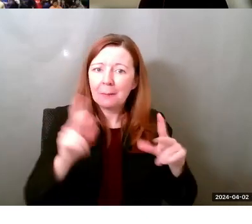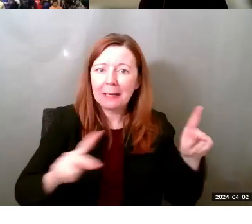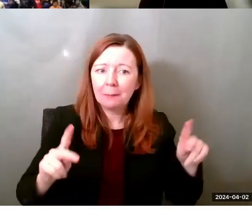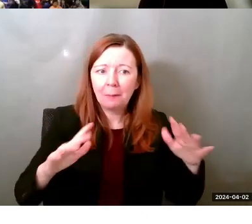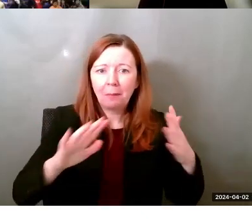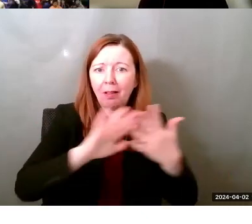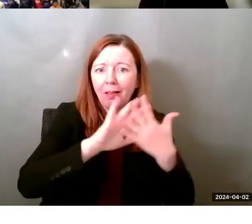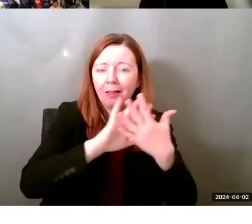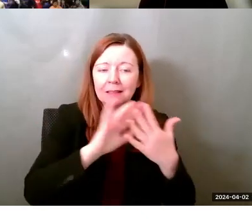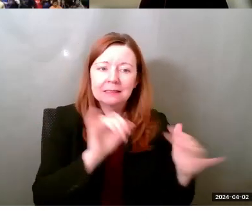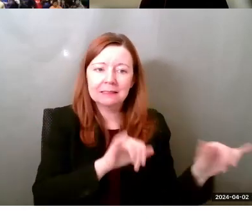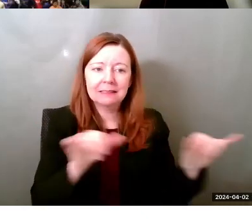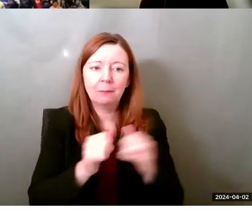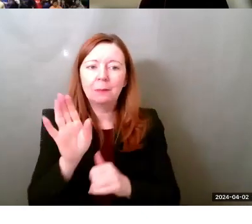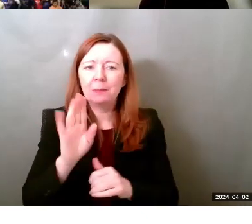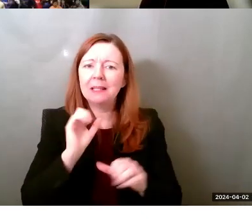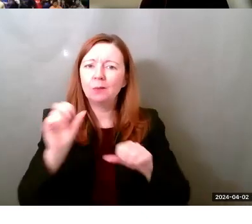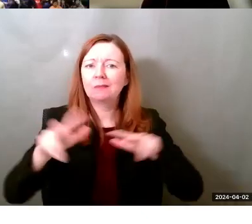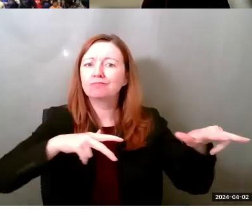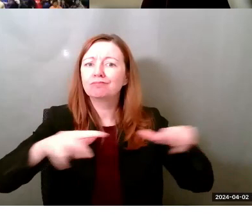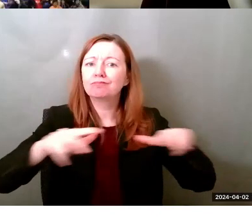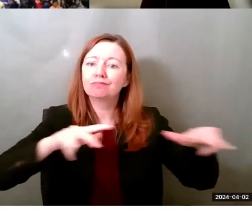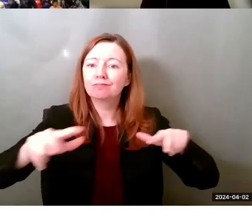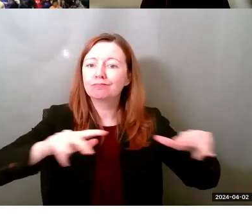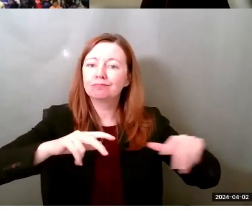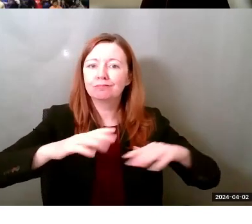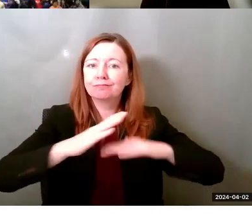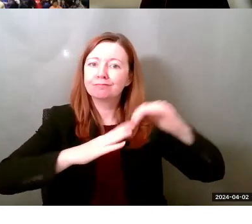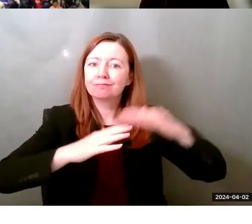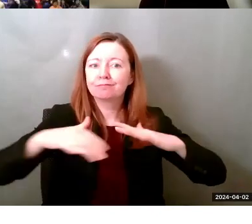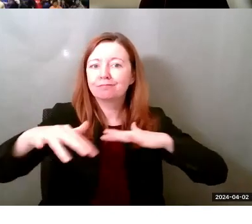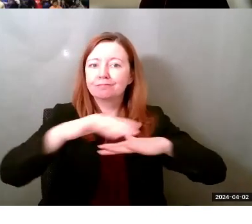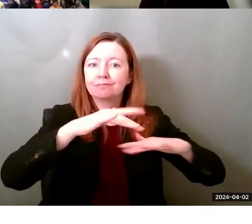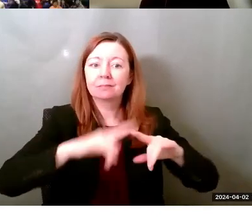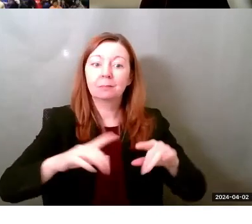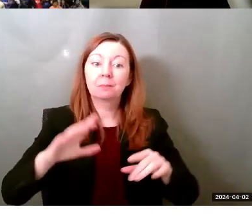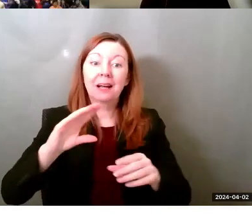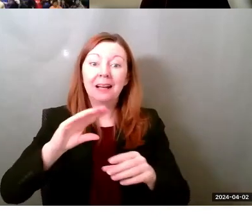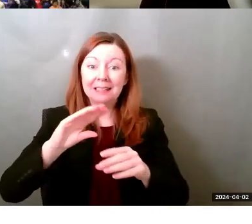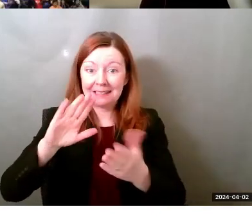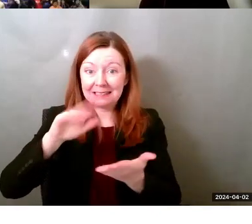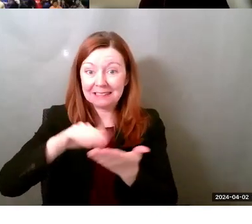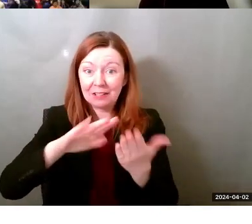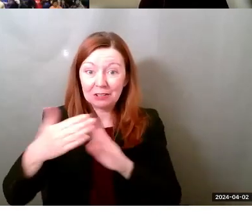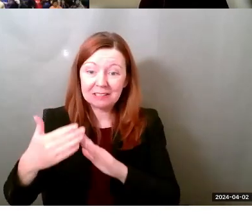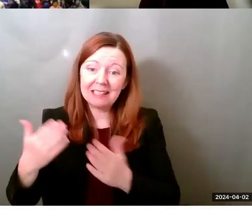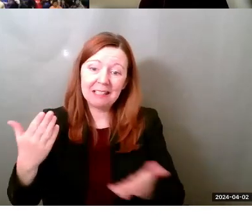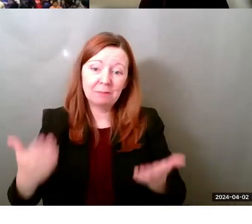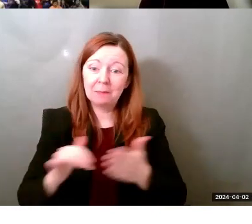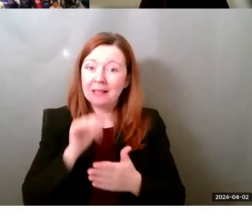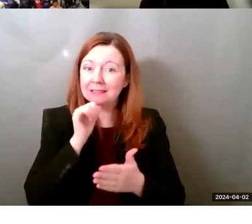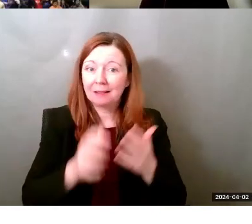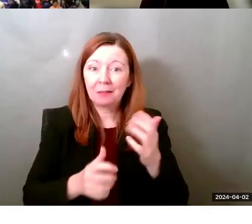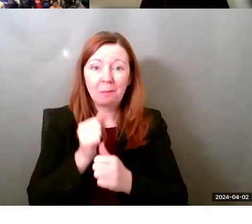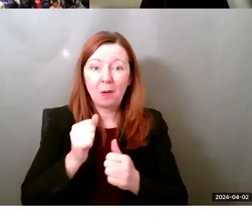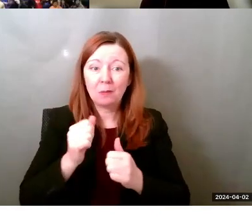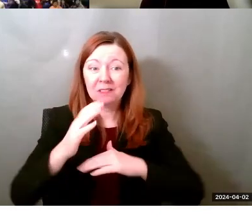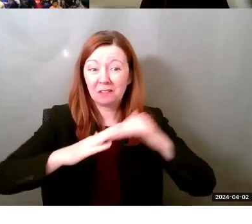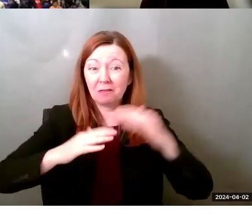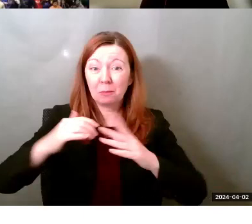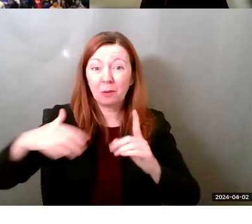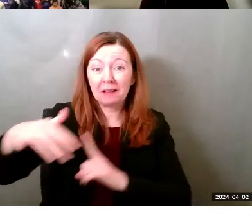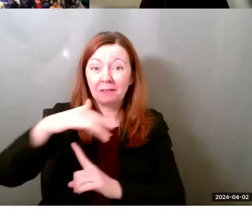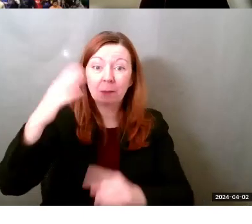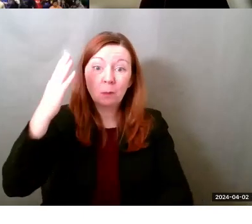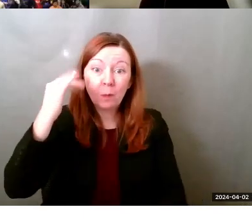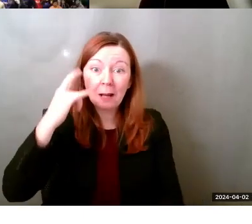level of service B. You can move freely about. But if you're in Center City, that might not be the most comfortable environment, simply